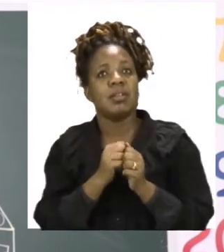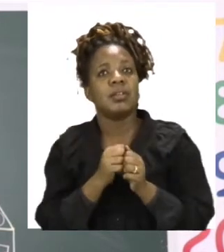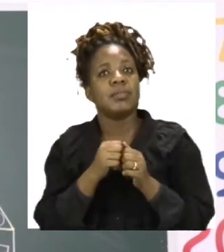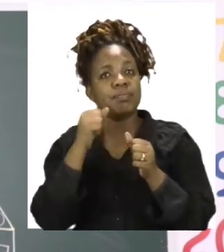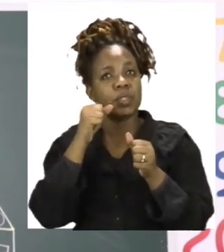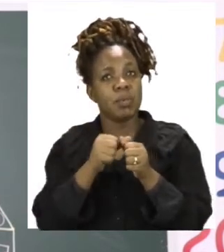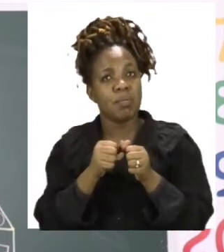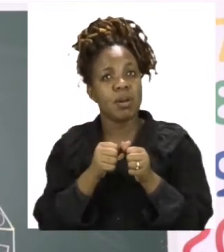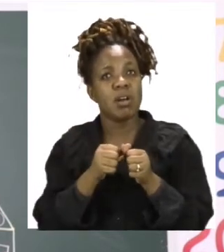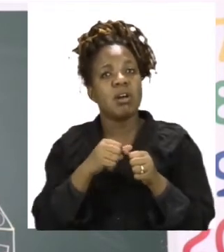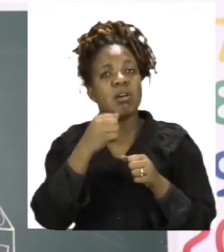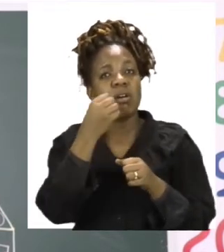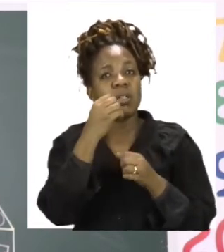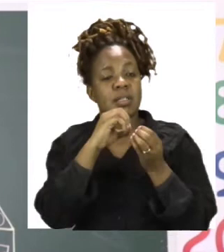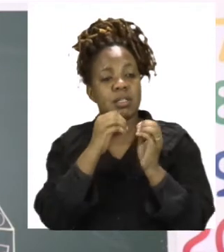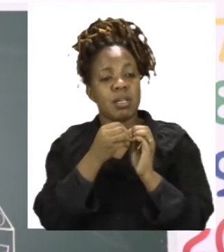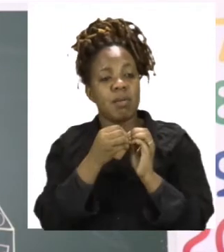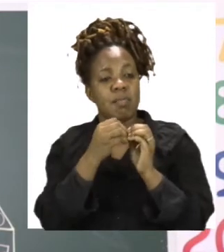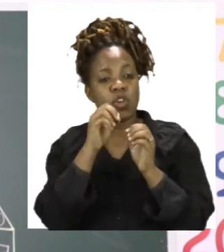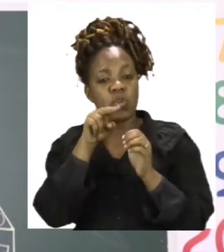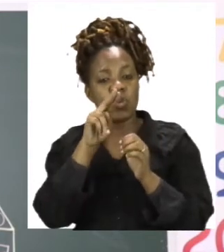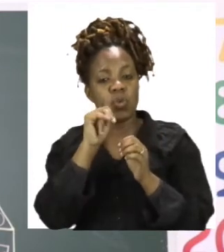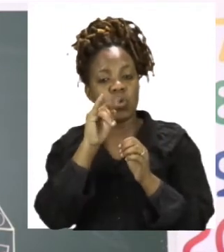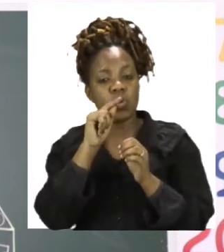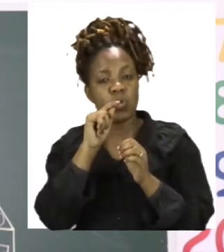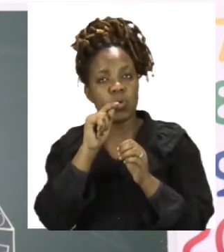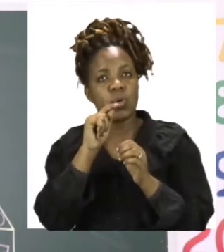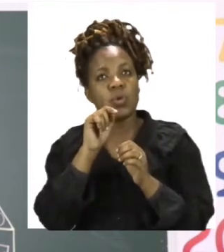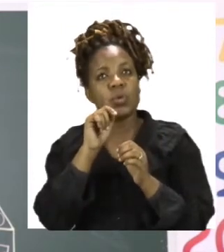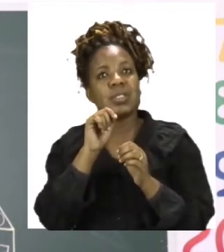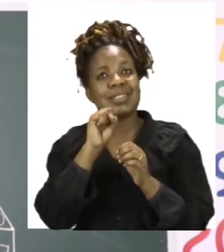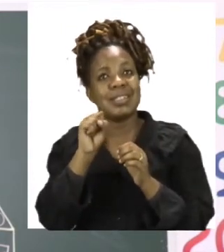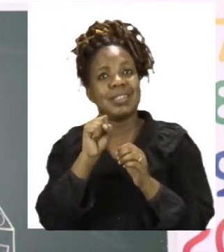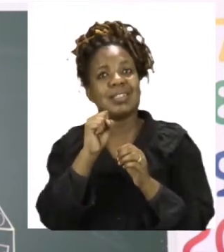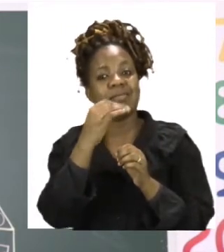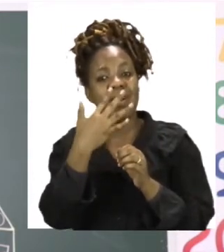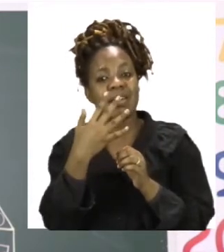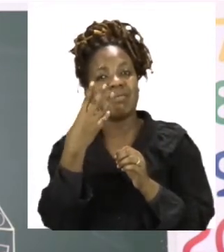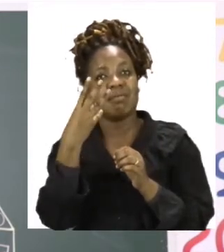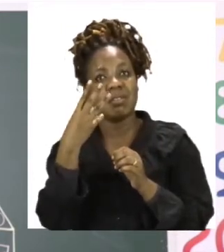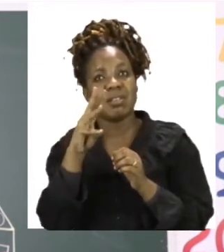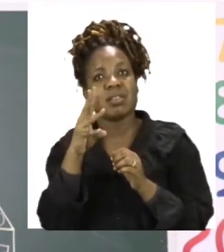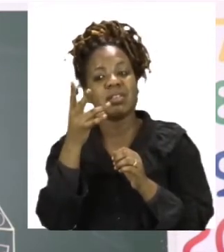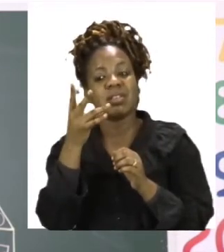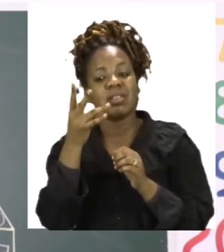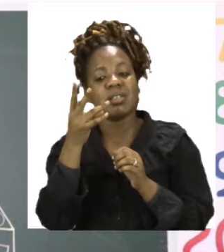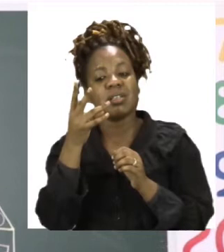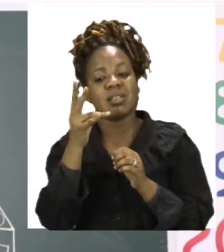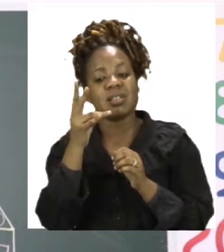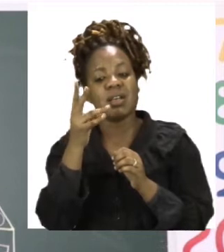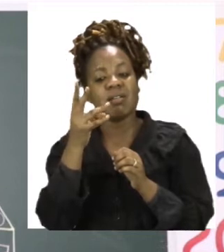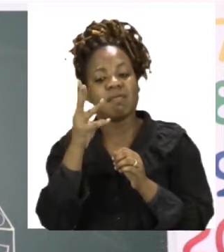remember, if the number is 5, 6, 7, 8, or 9, Petrus must